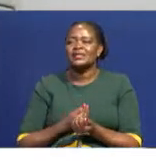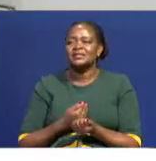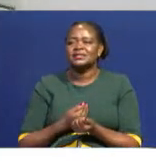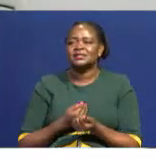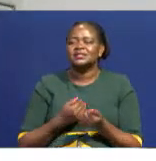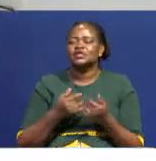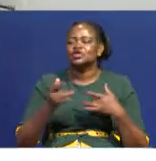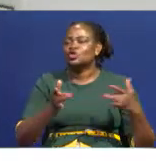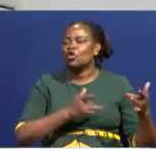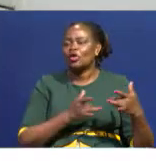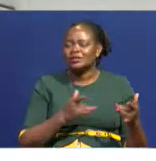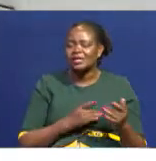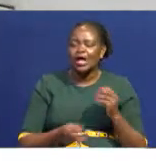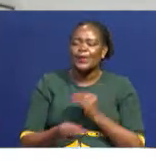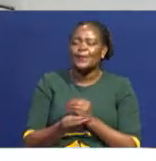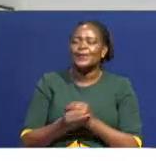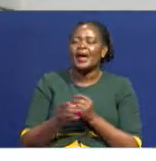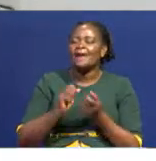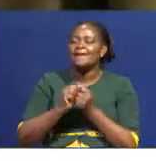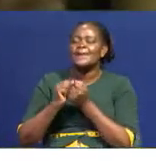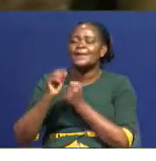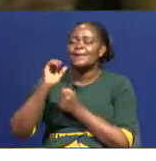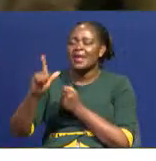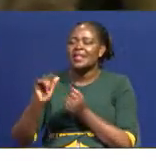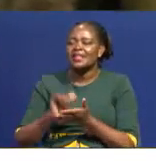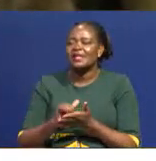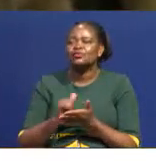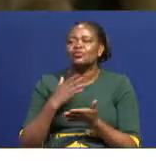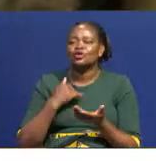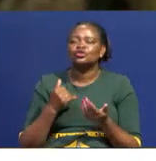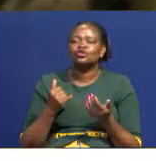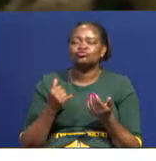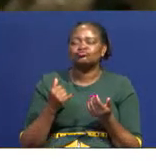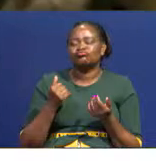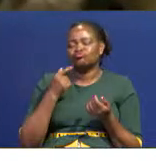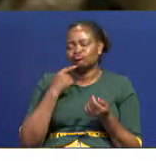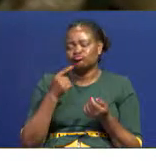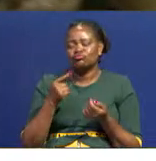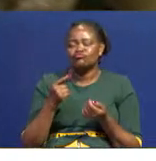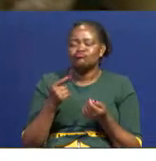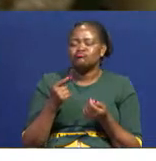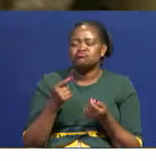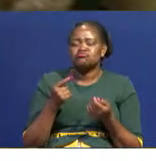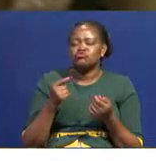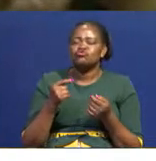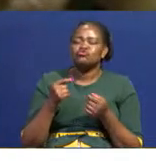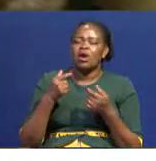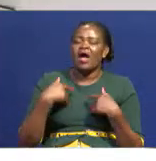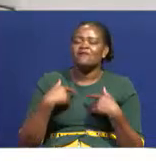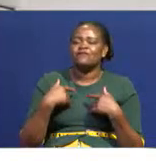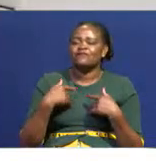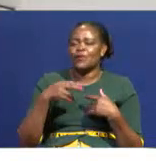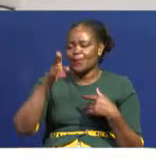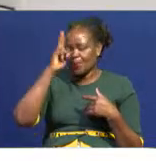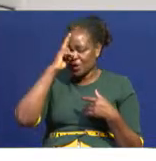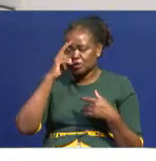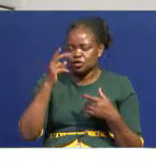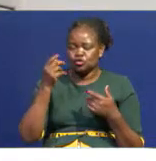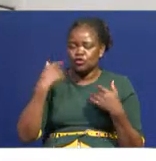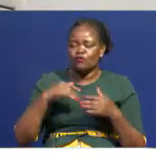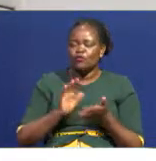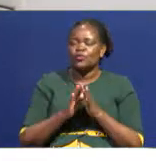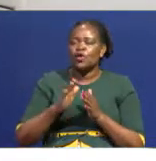is considering the bribery amendment bill that seeks to commission police uniforms without pockets. You look at